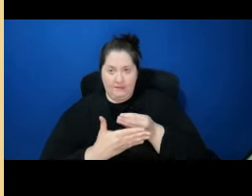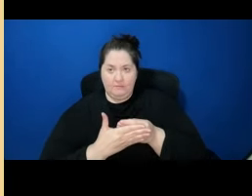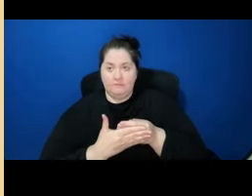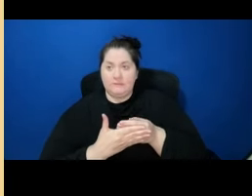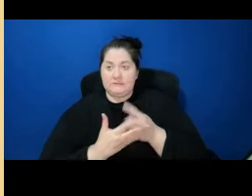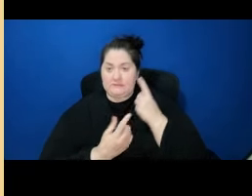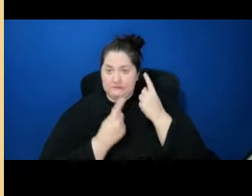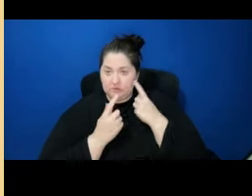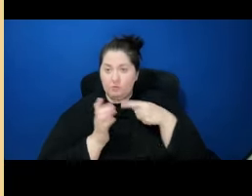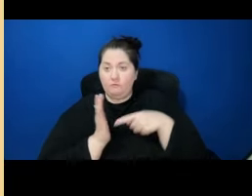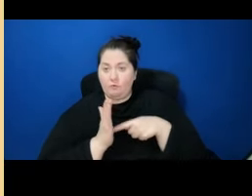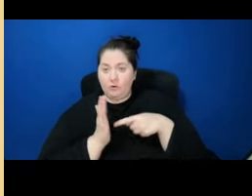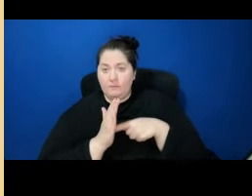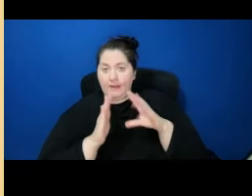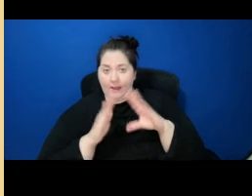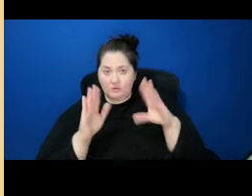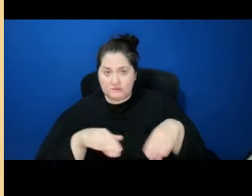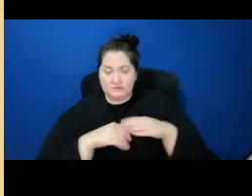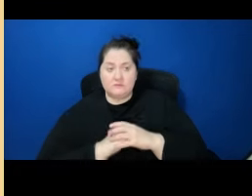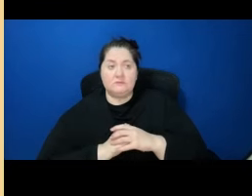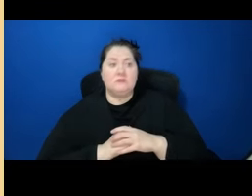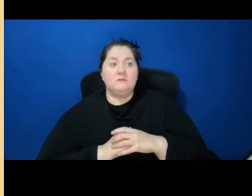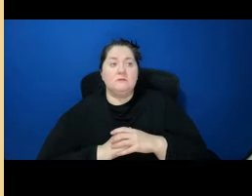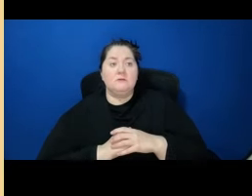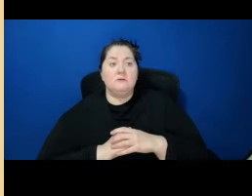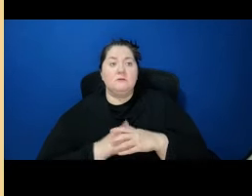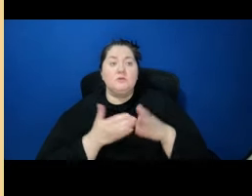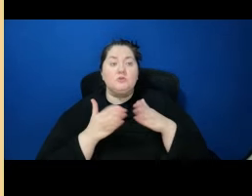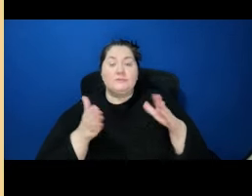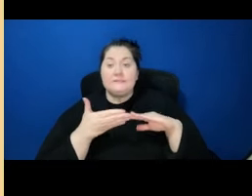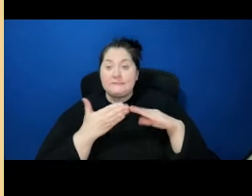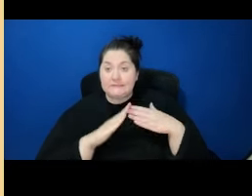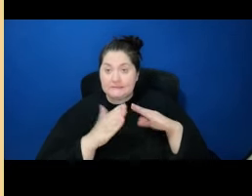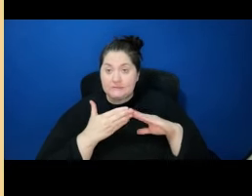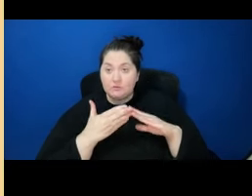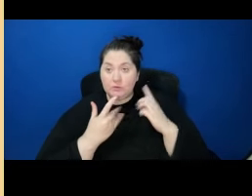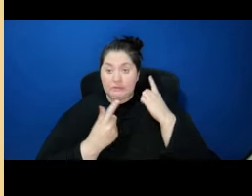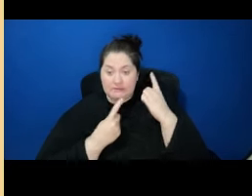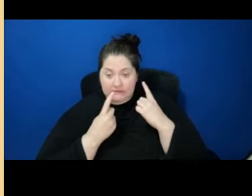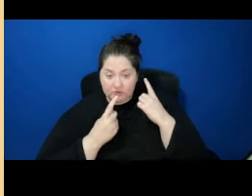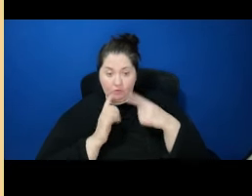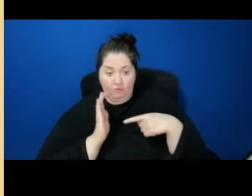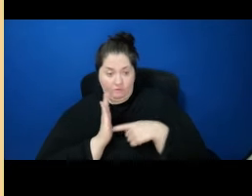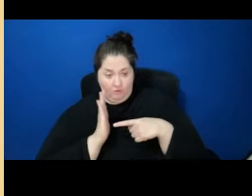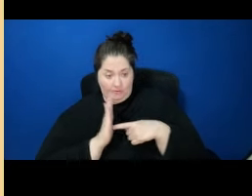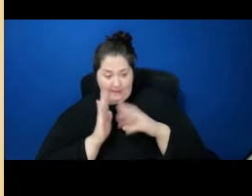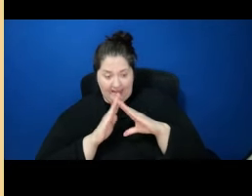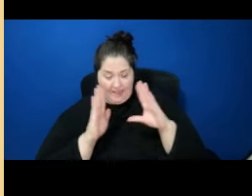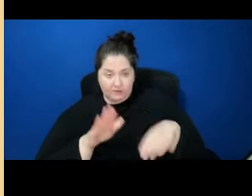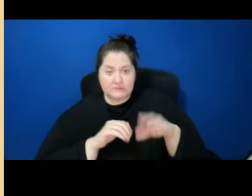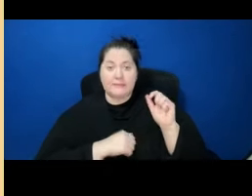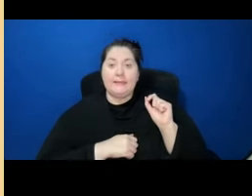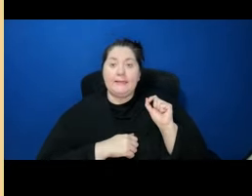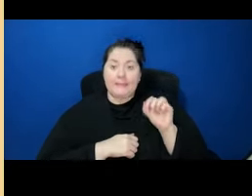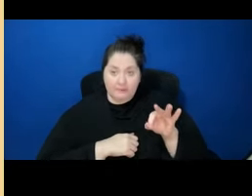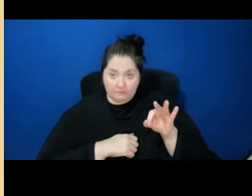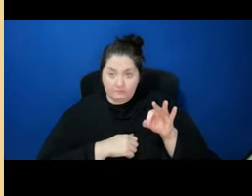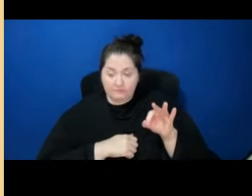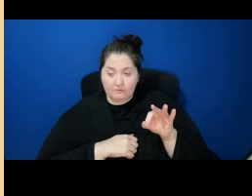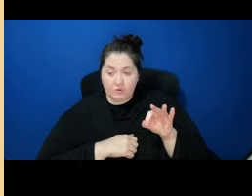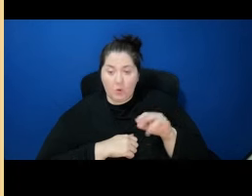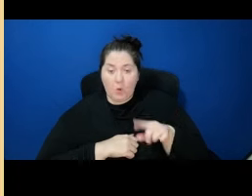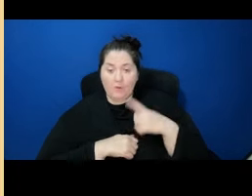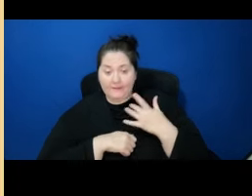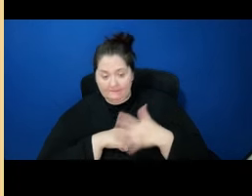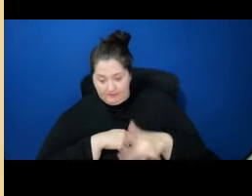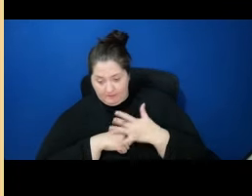housing? So for generally as a city, we consider something of affordable housing if it is only